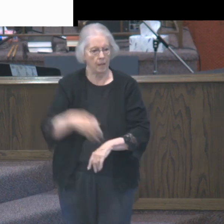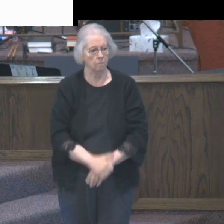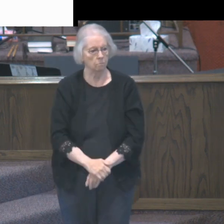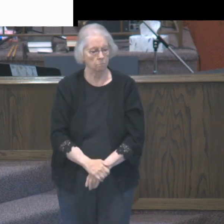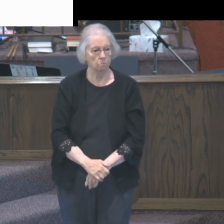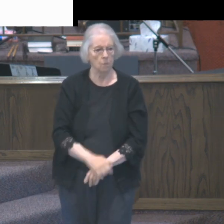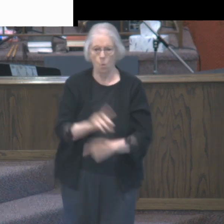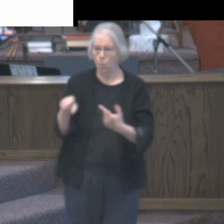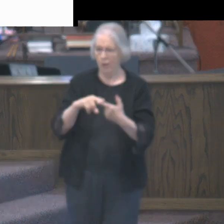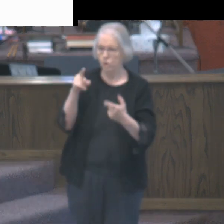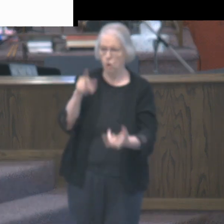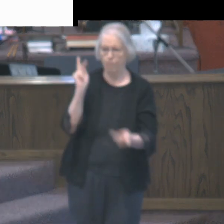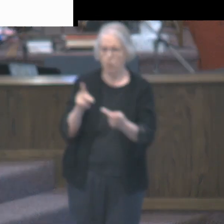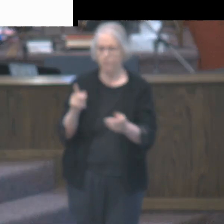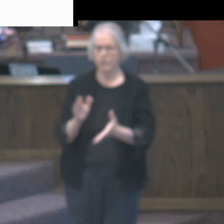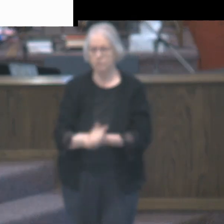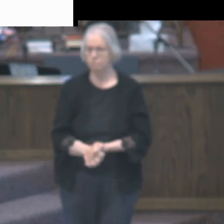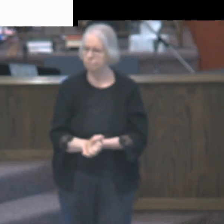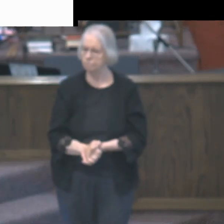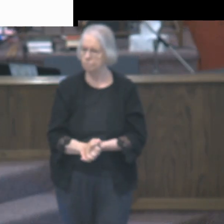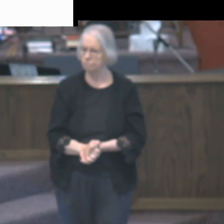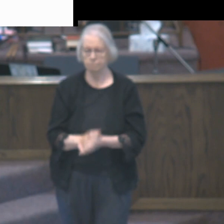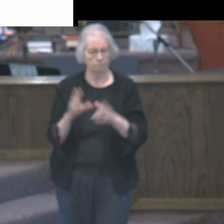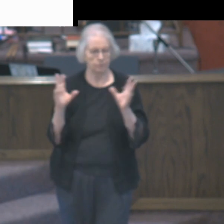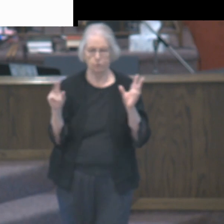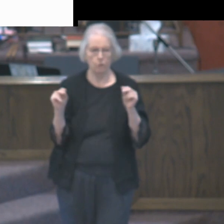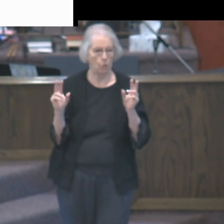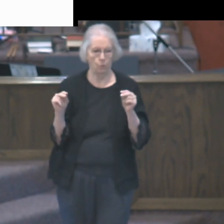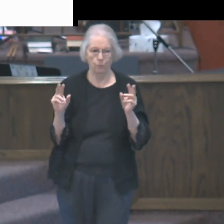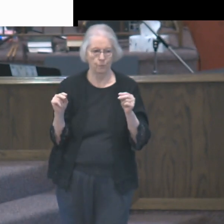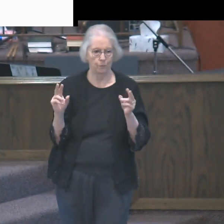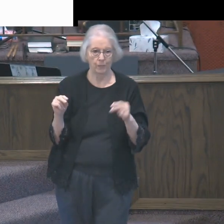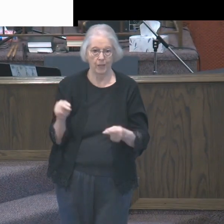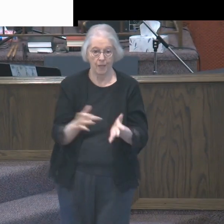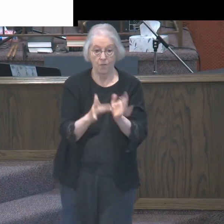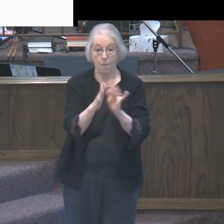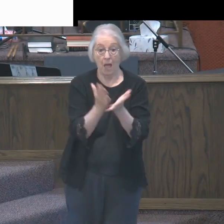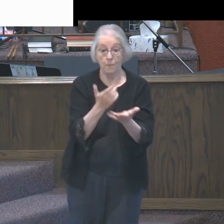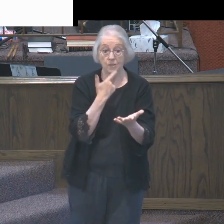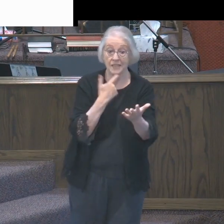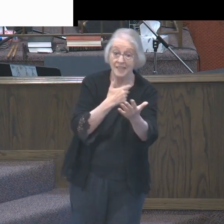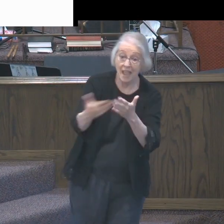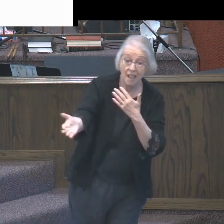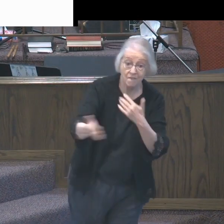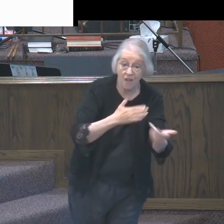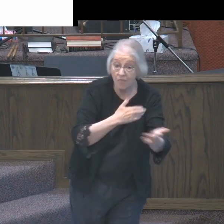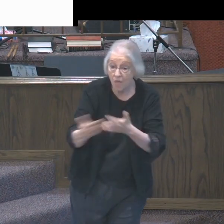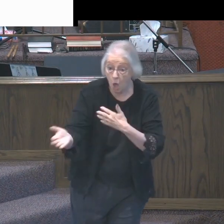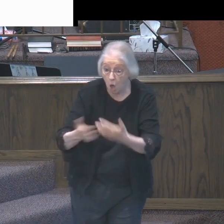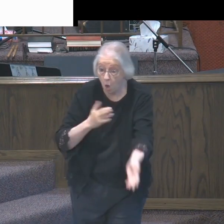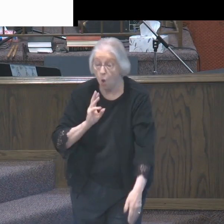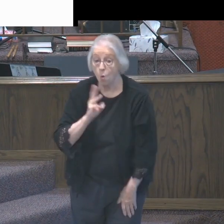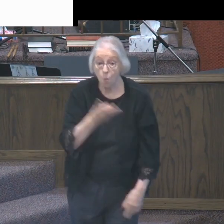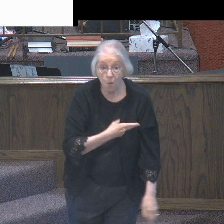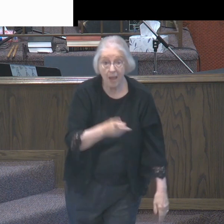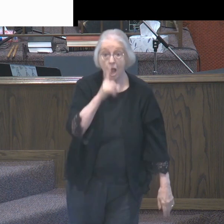great love, say it with conviction, with which he loved us. Loved